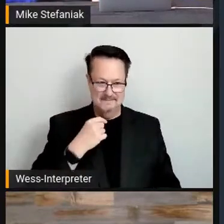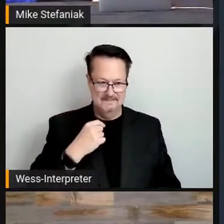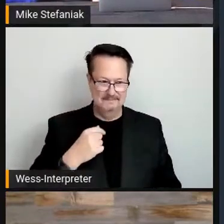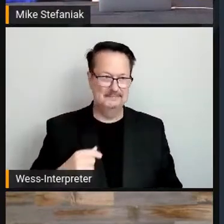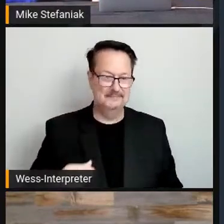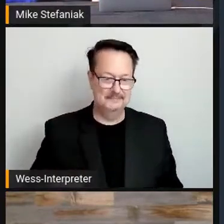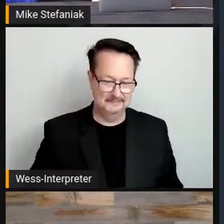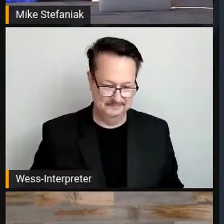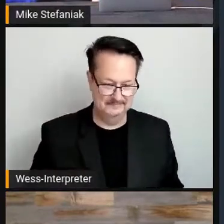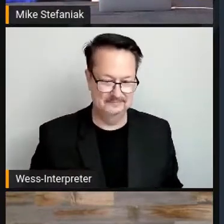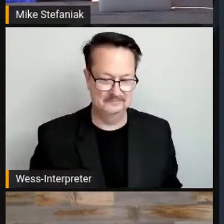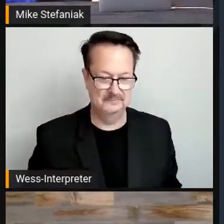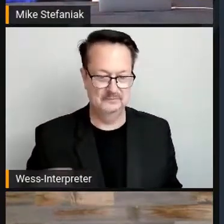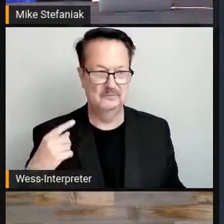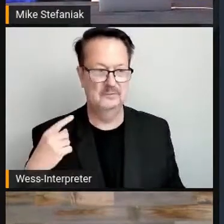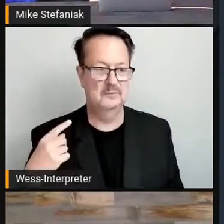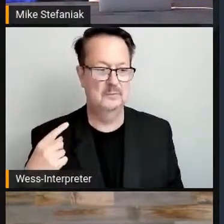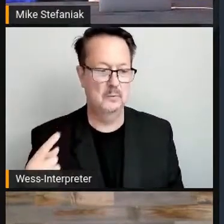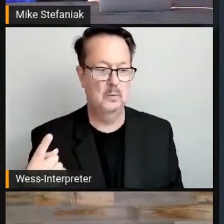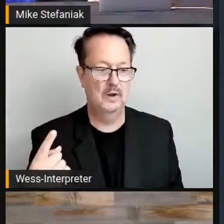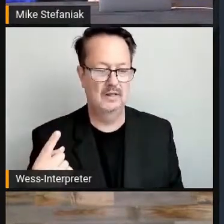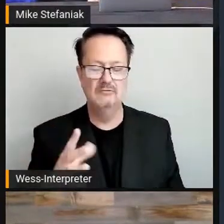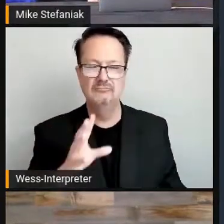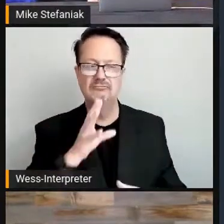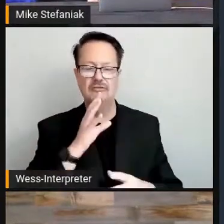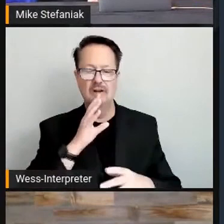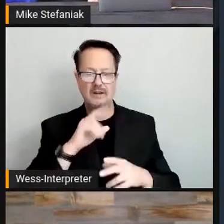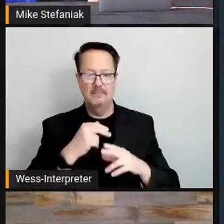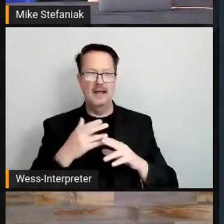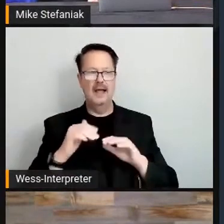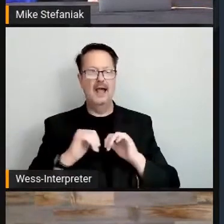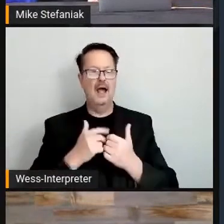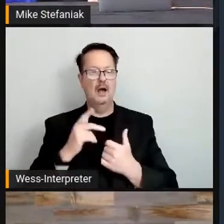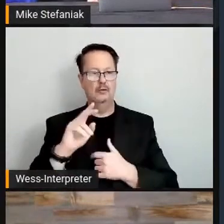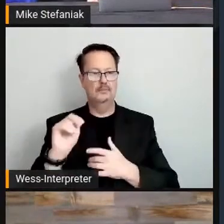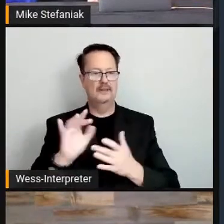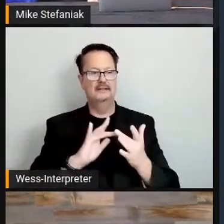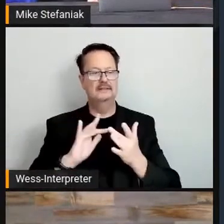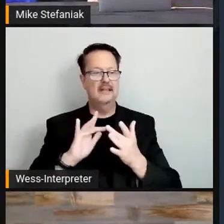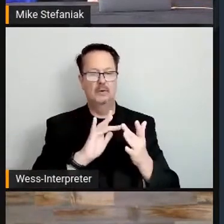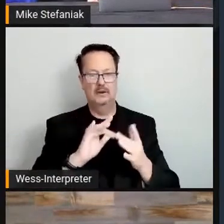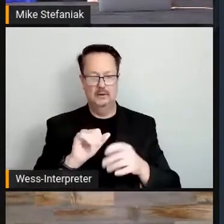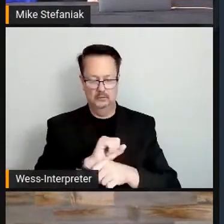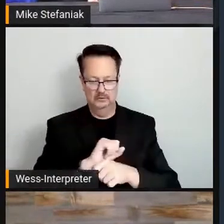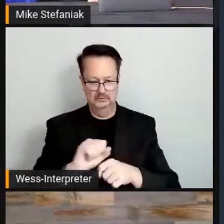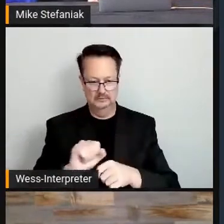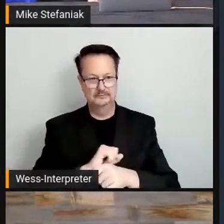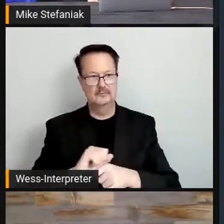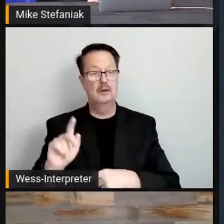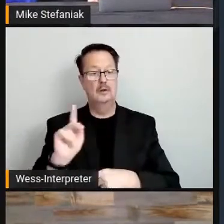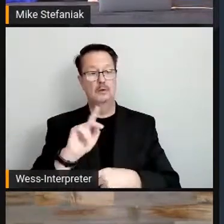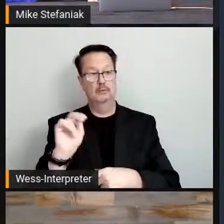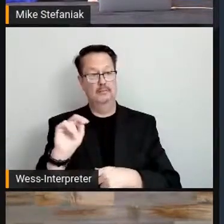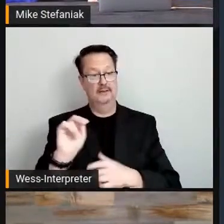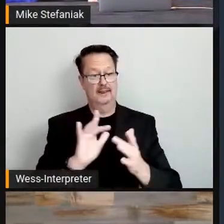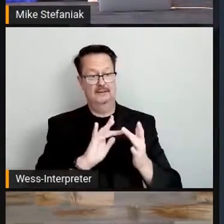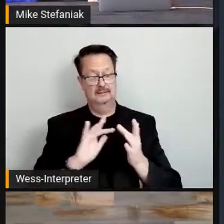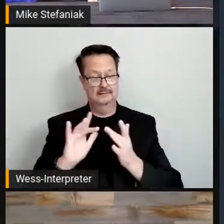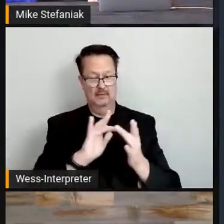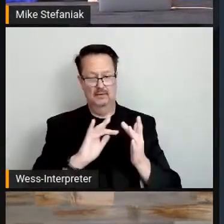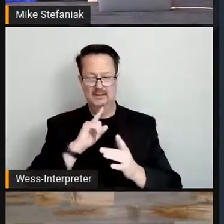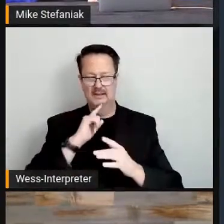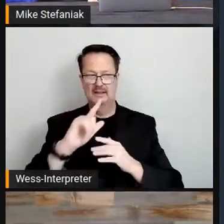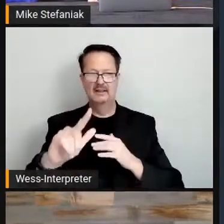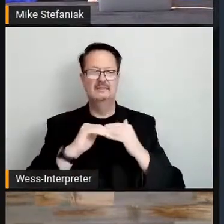So let's talk about how Kubernetes networking works. Kubernetes networking is a